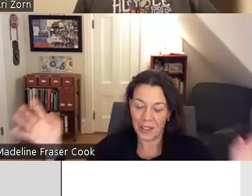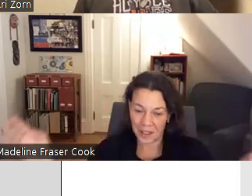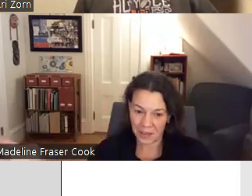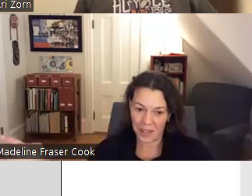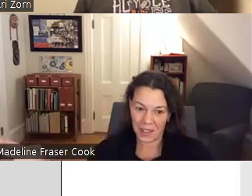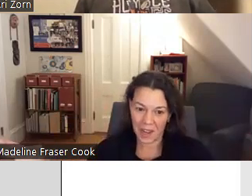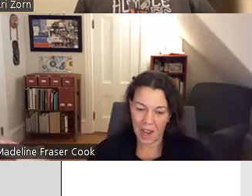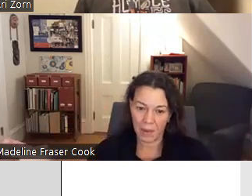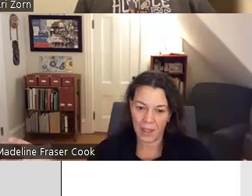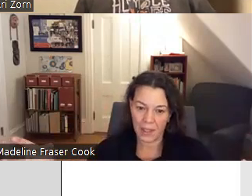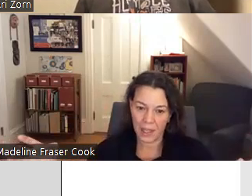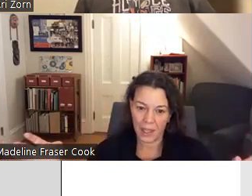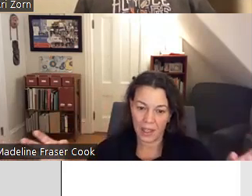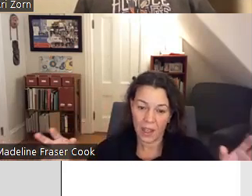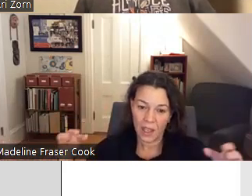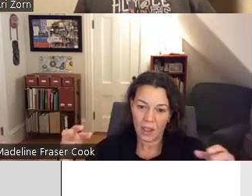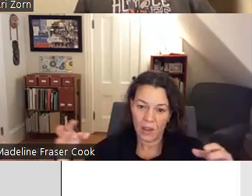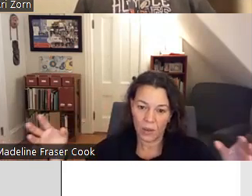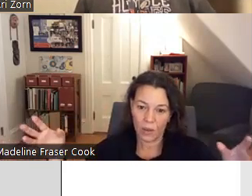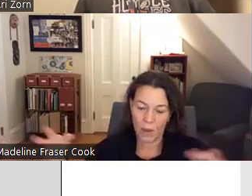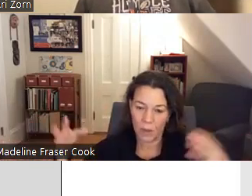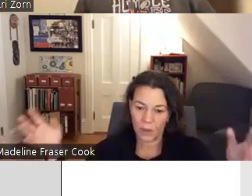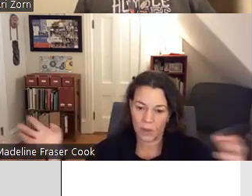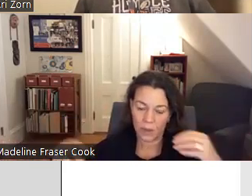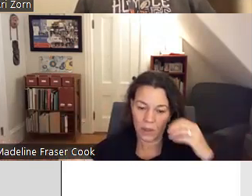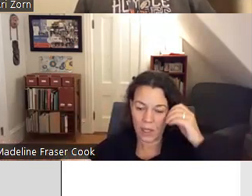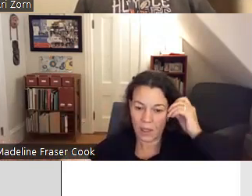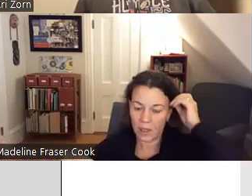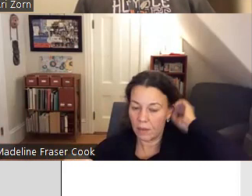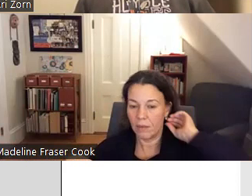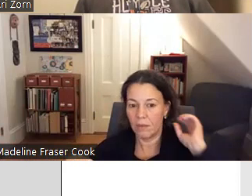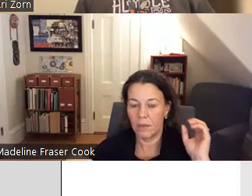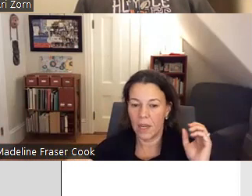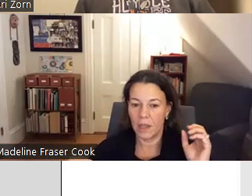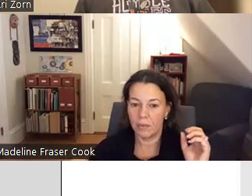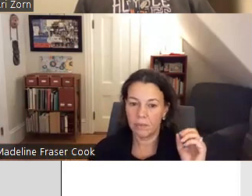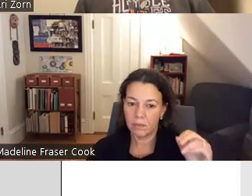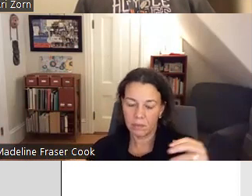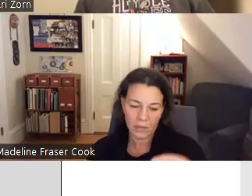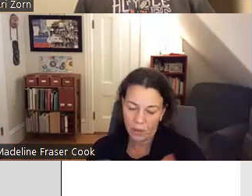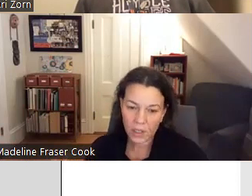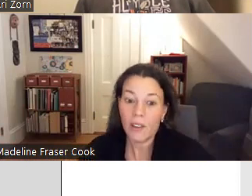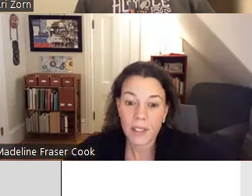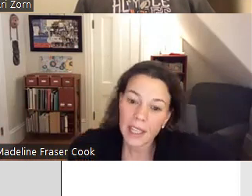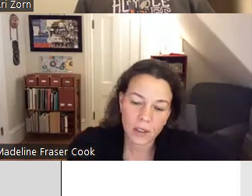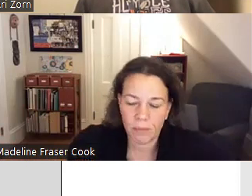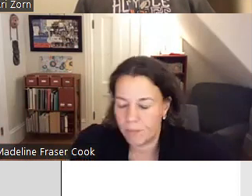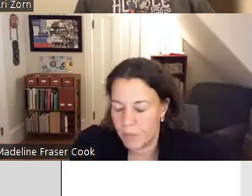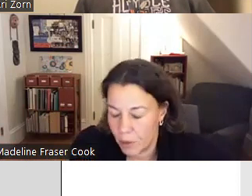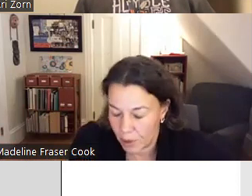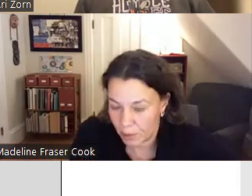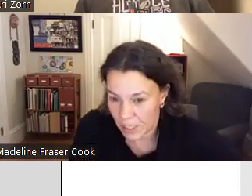all of these certains different sujets. comments and you Et, know the members here can et ma bio là self-select